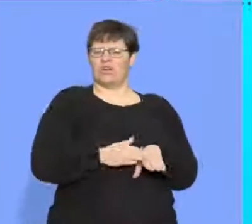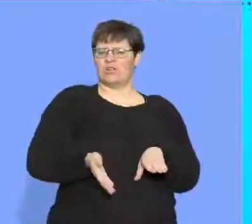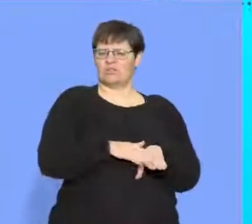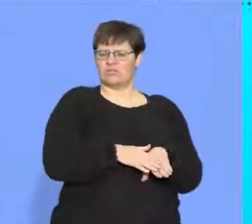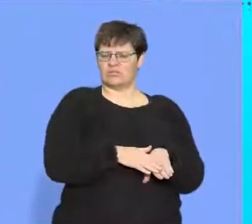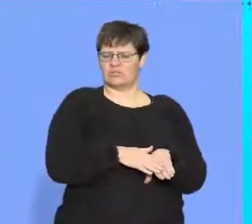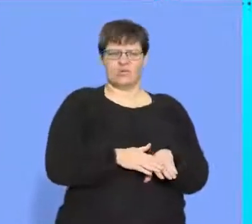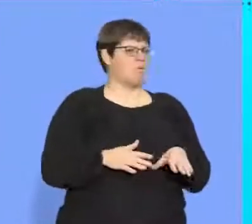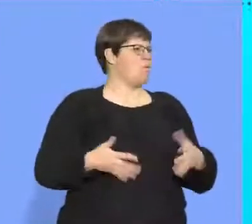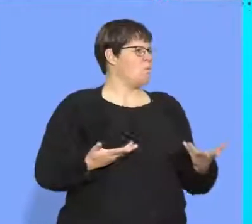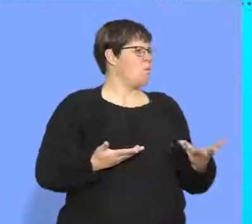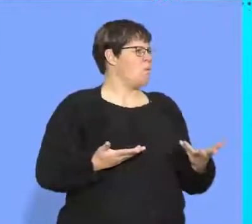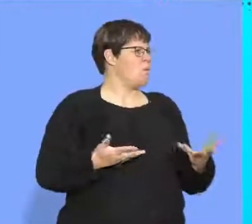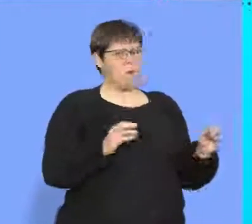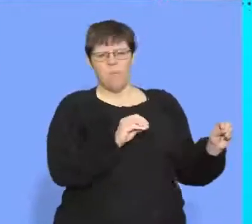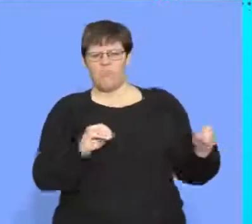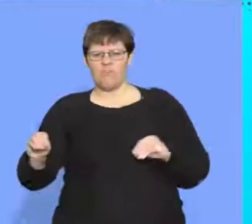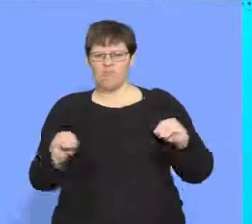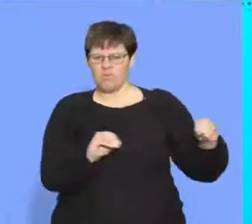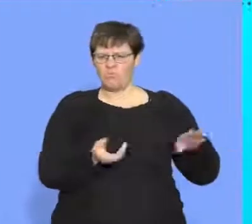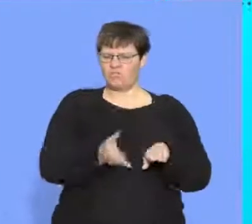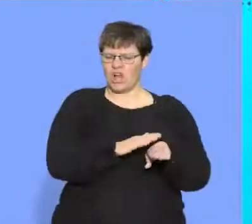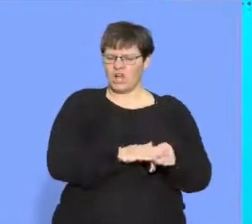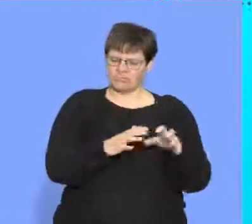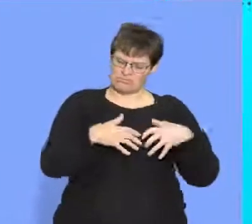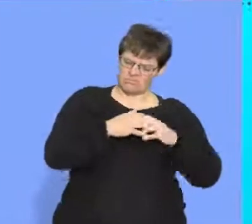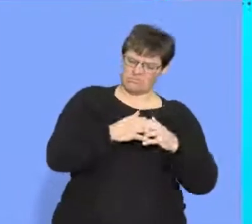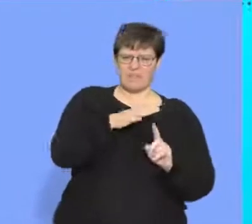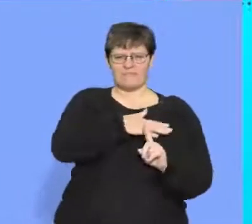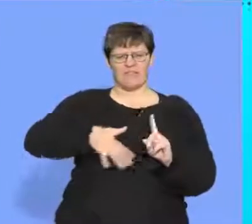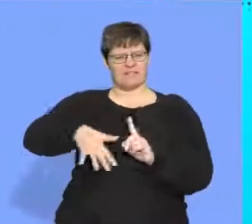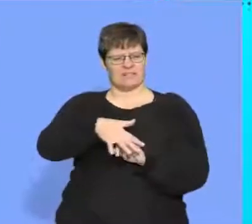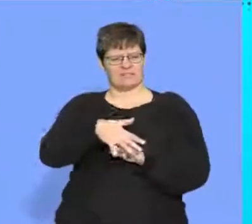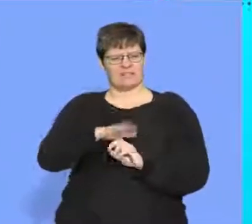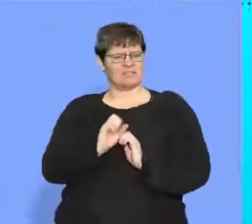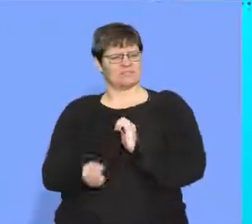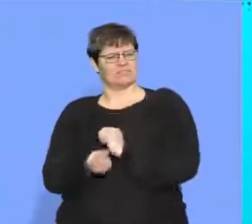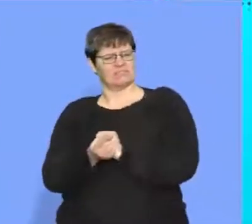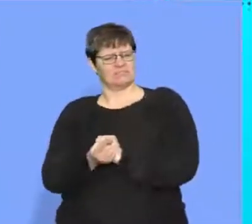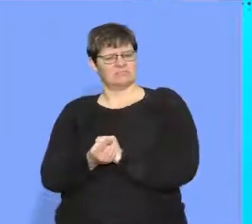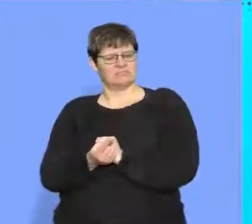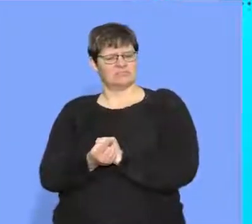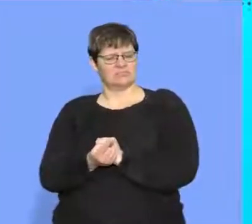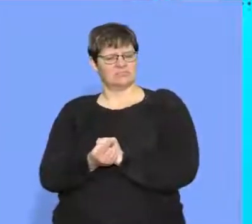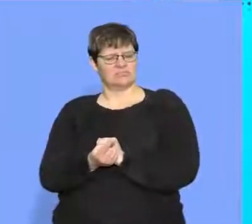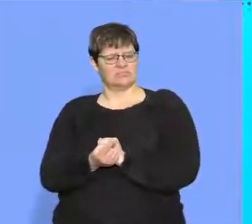charge or the moving of an electric charge to make a field cause a